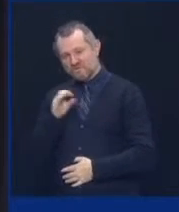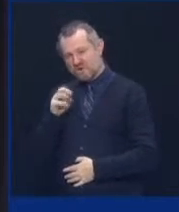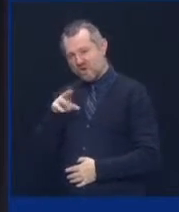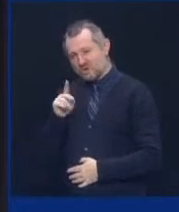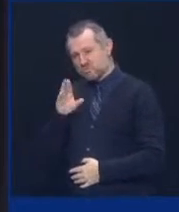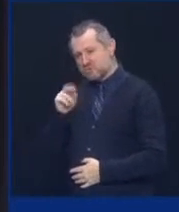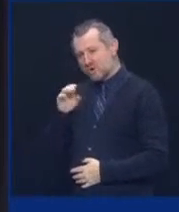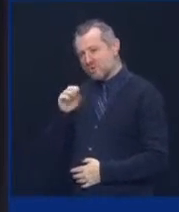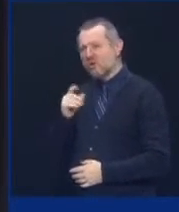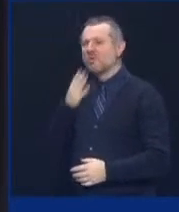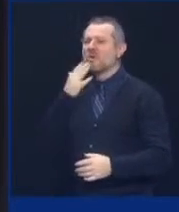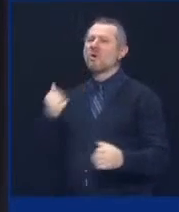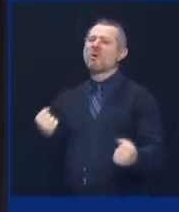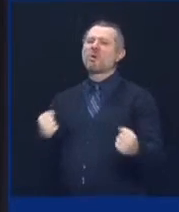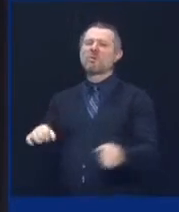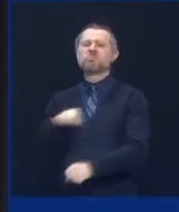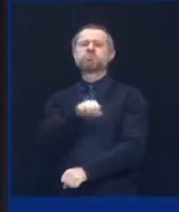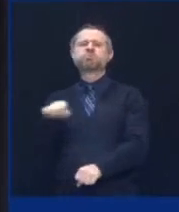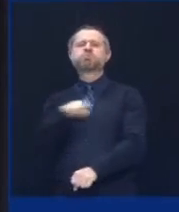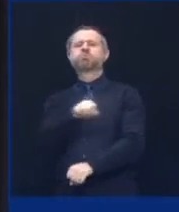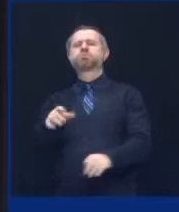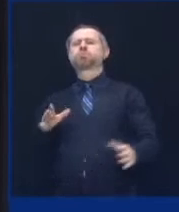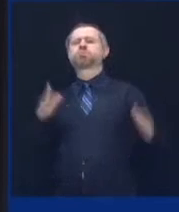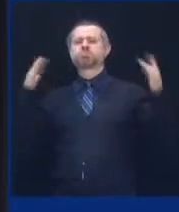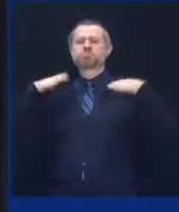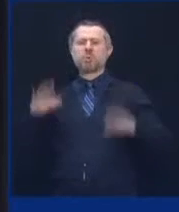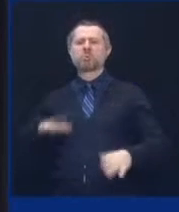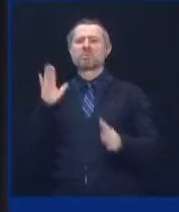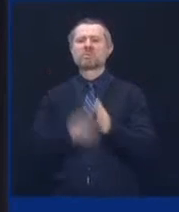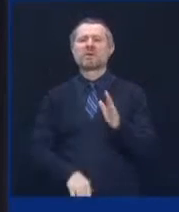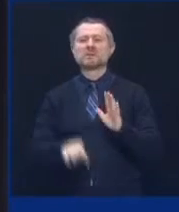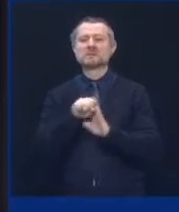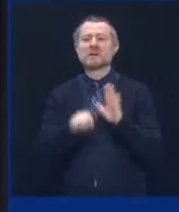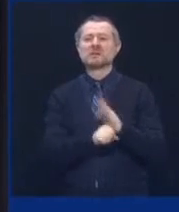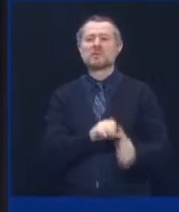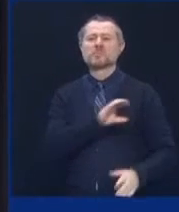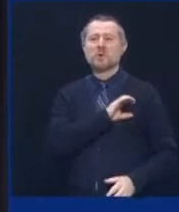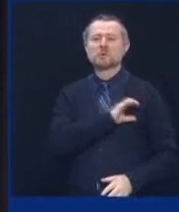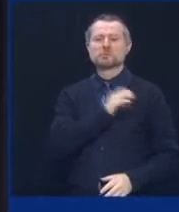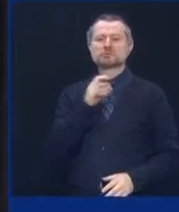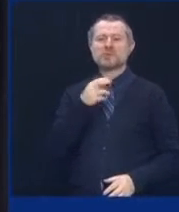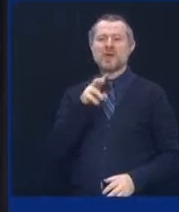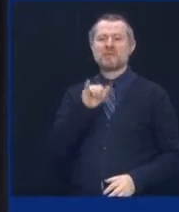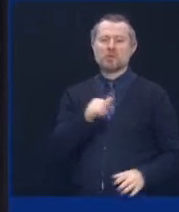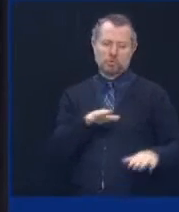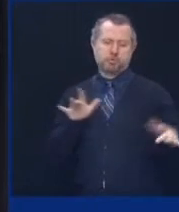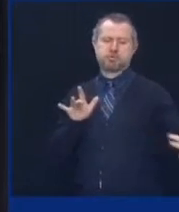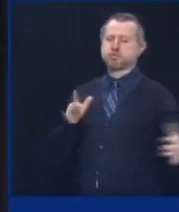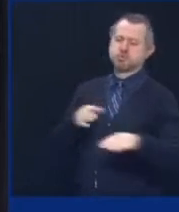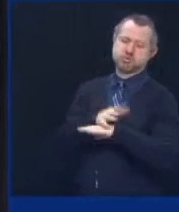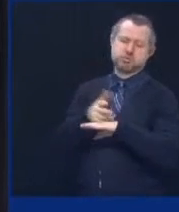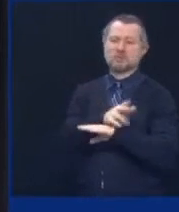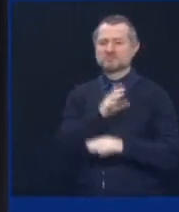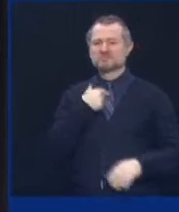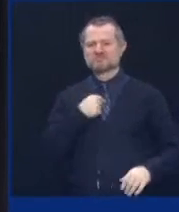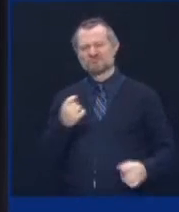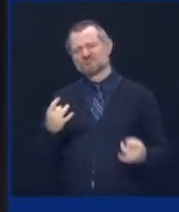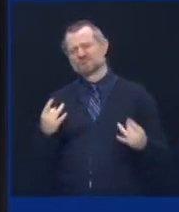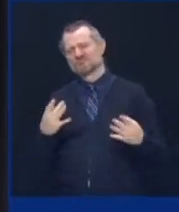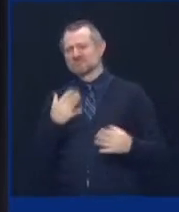snow than the Suburbans that were used by the state police. It's the last of the large